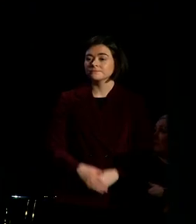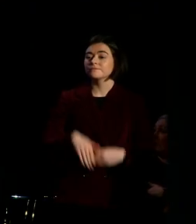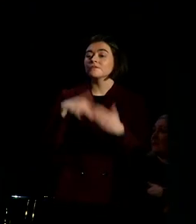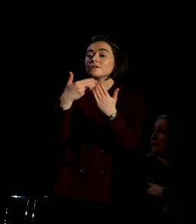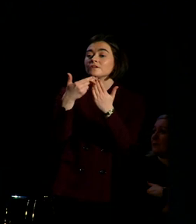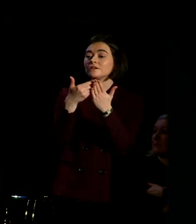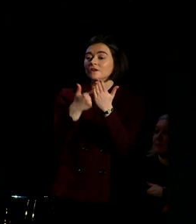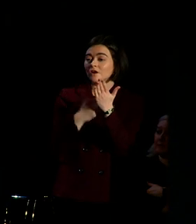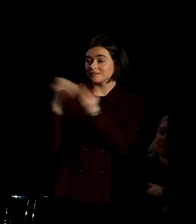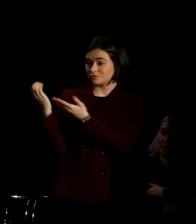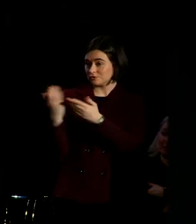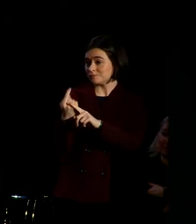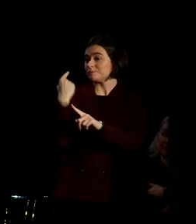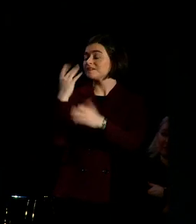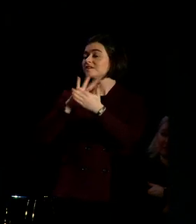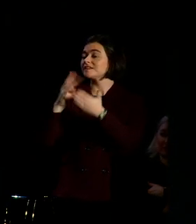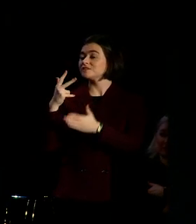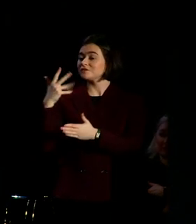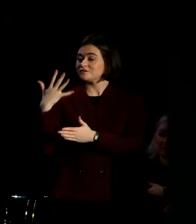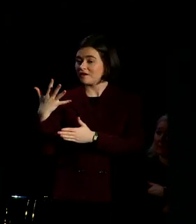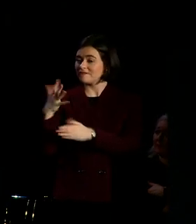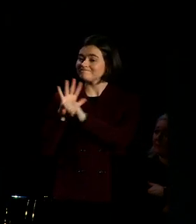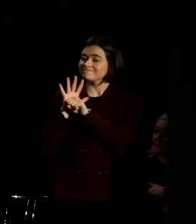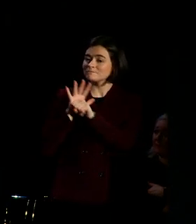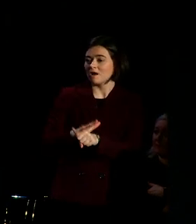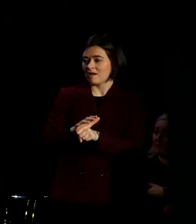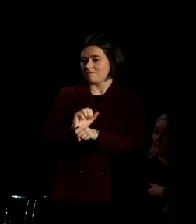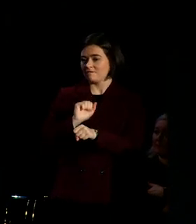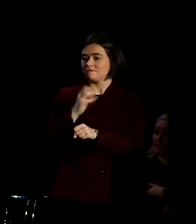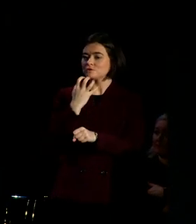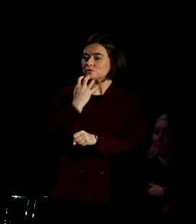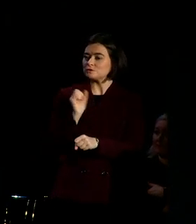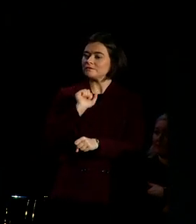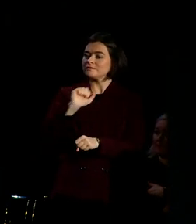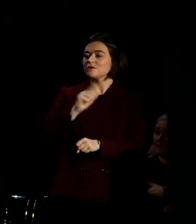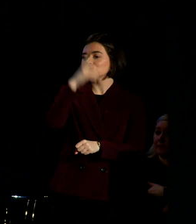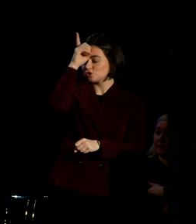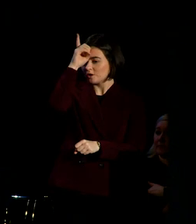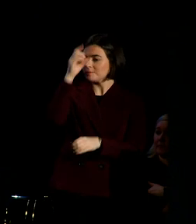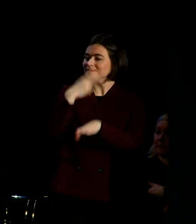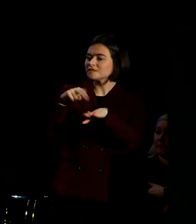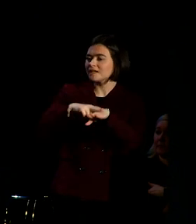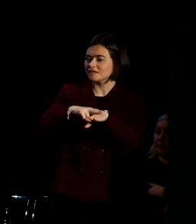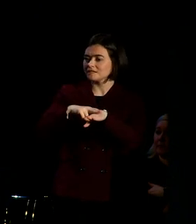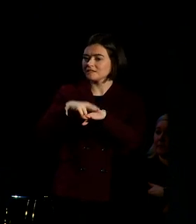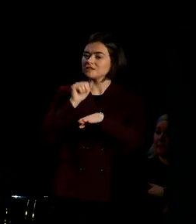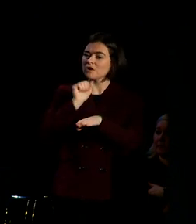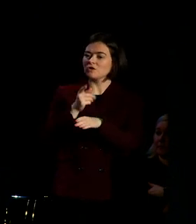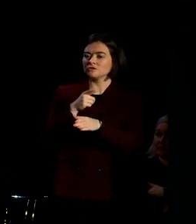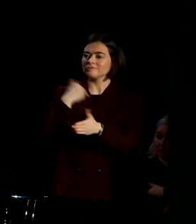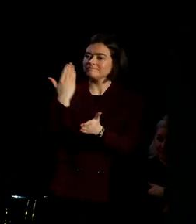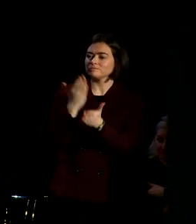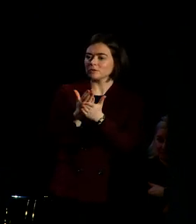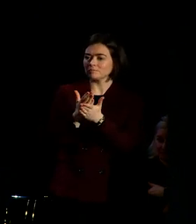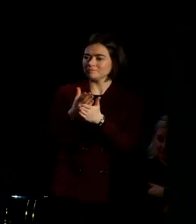Laws introduced in 1935 deprived Jews of their German citizenship. They also prohibited Jewish